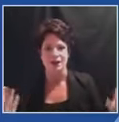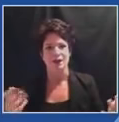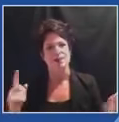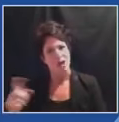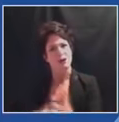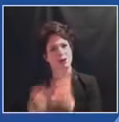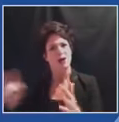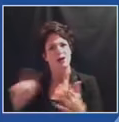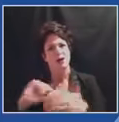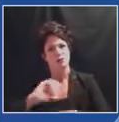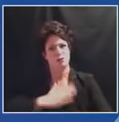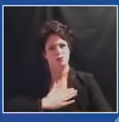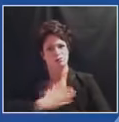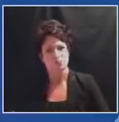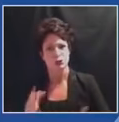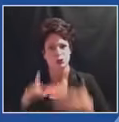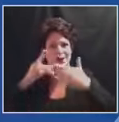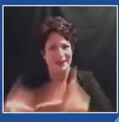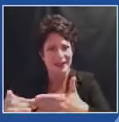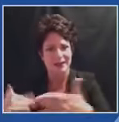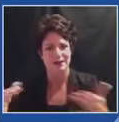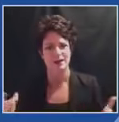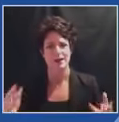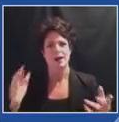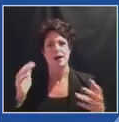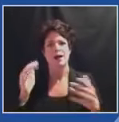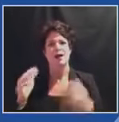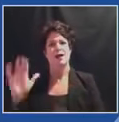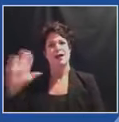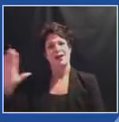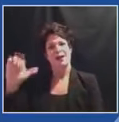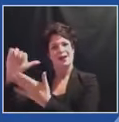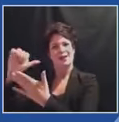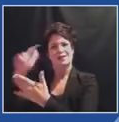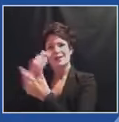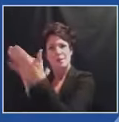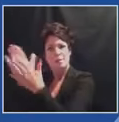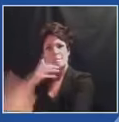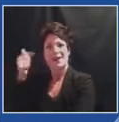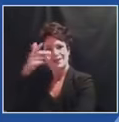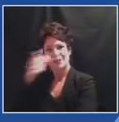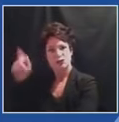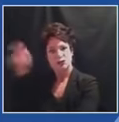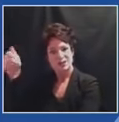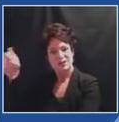up and lead. It would require him to put the American people ahead of his own interest.